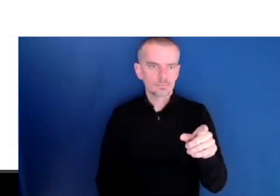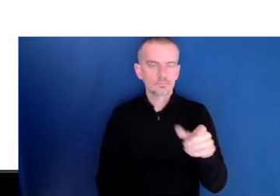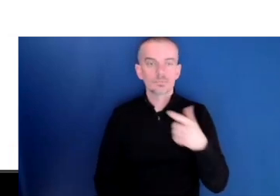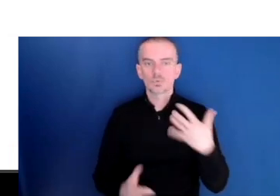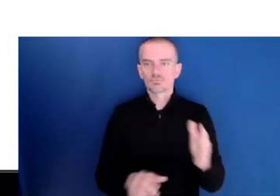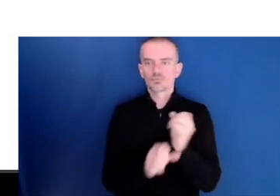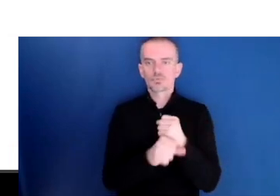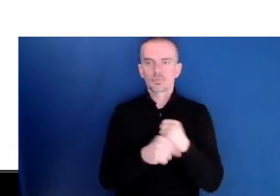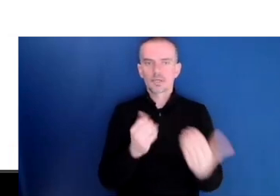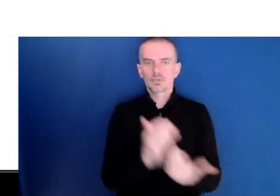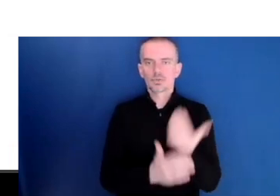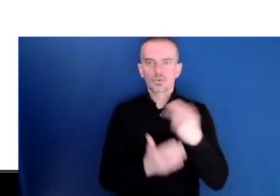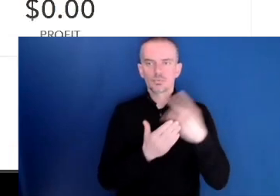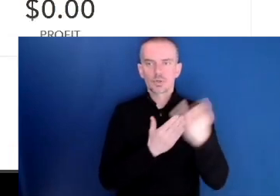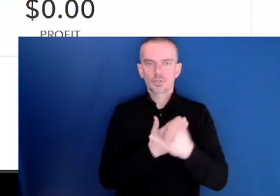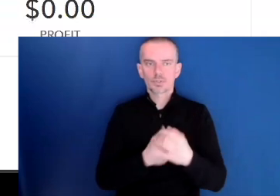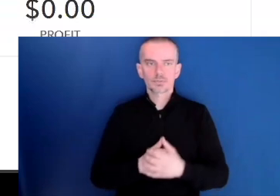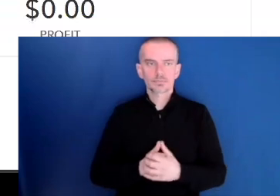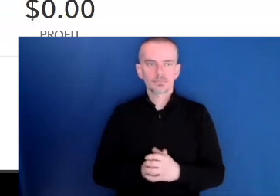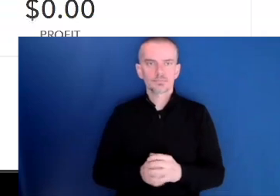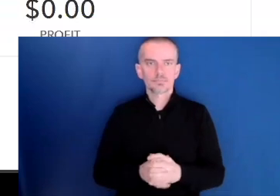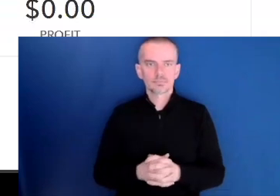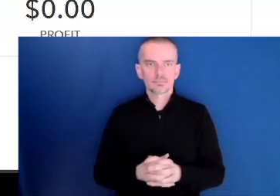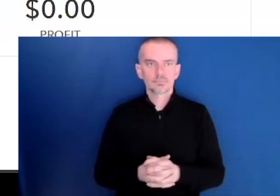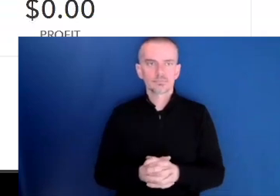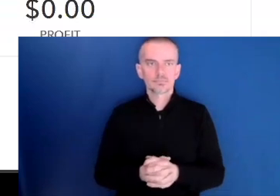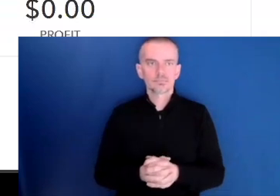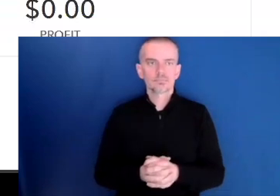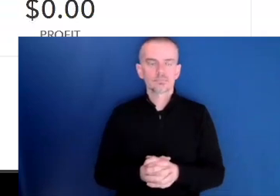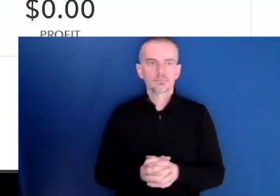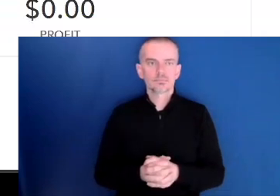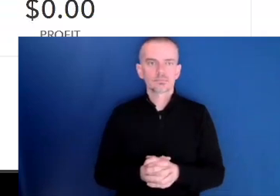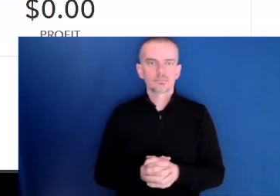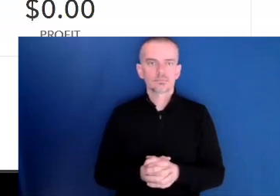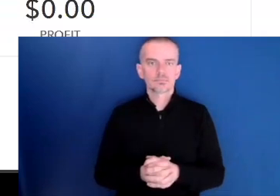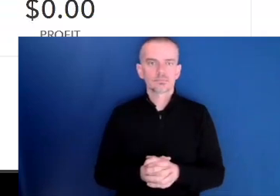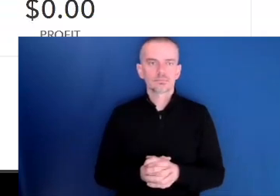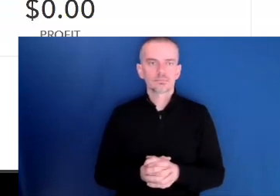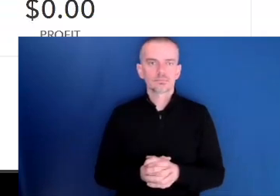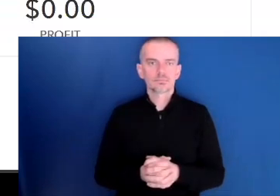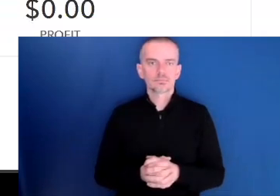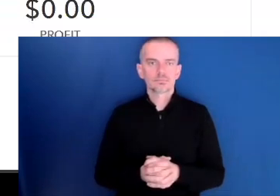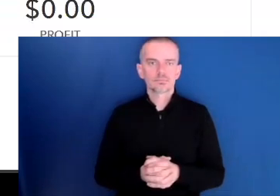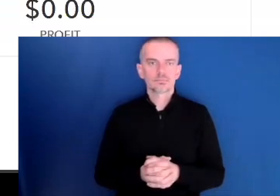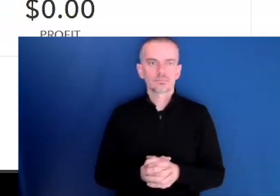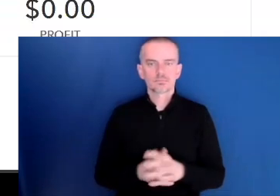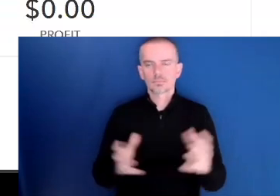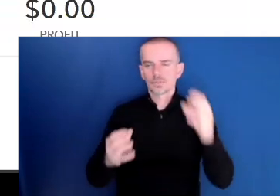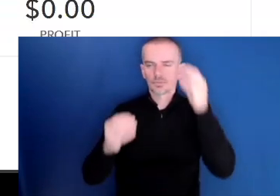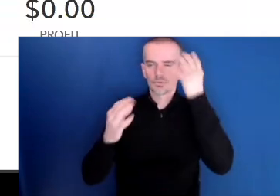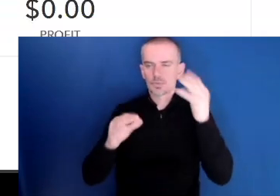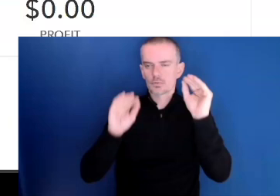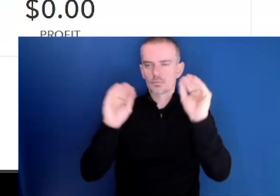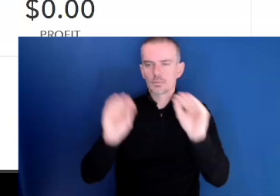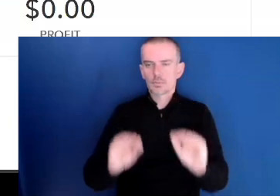a new project for this example grant, federal grant A. And I've plugged in a lot of the information that is